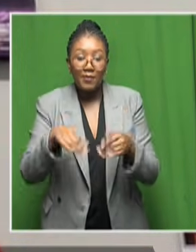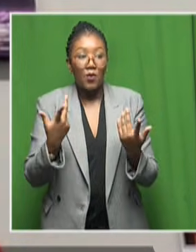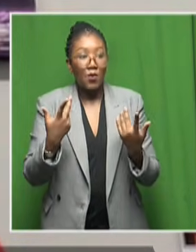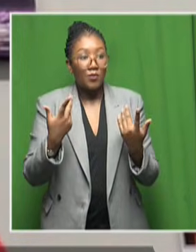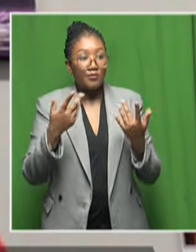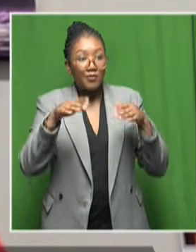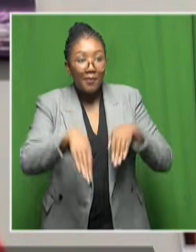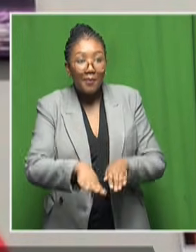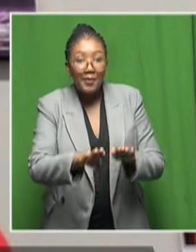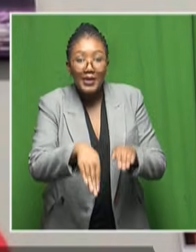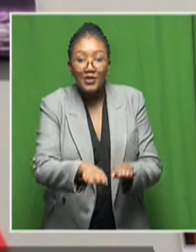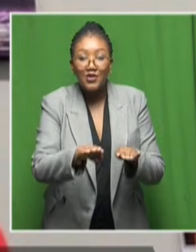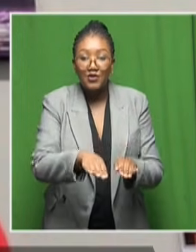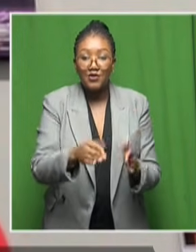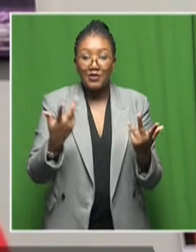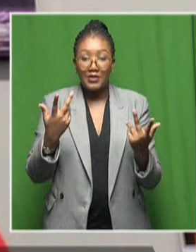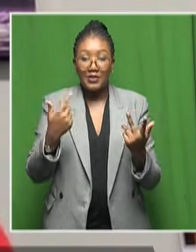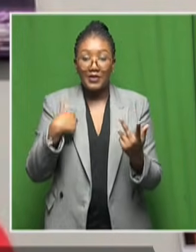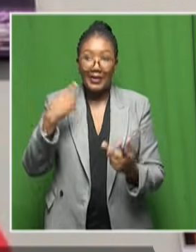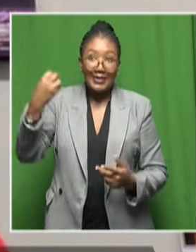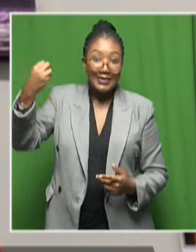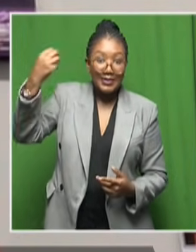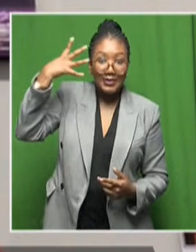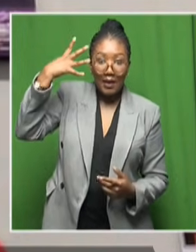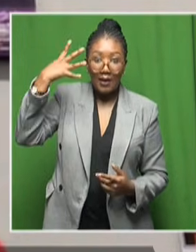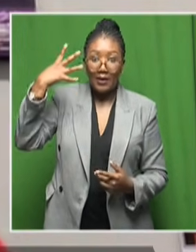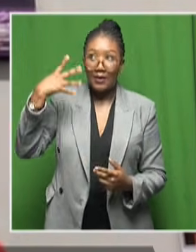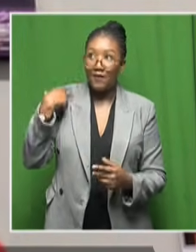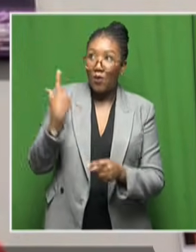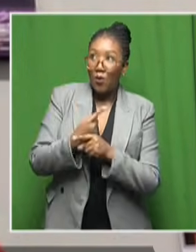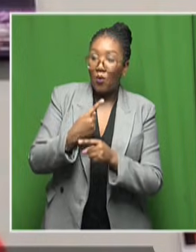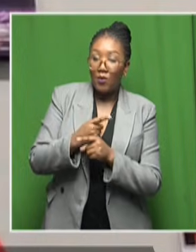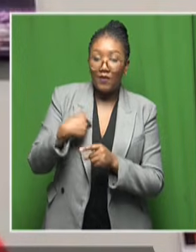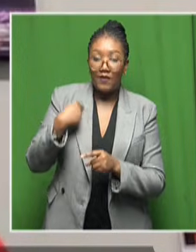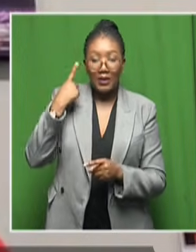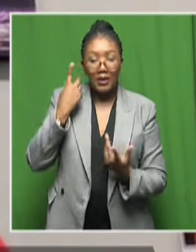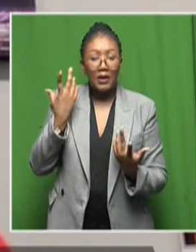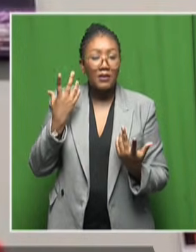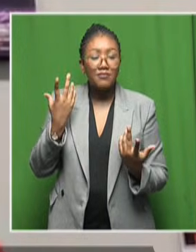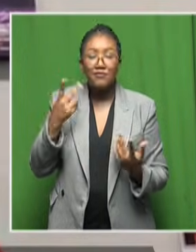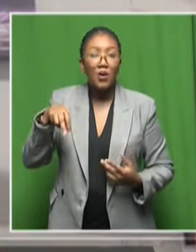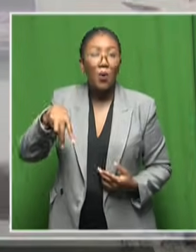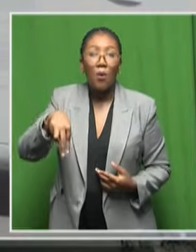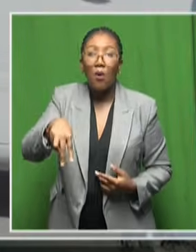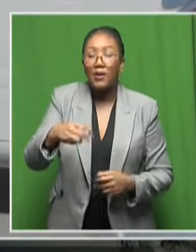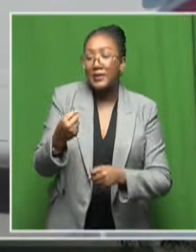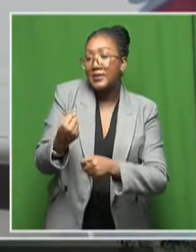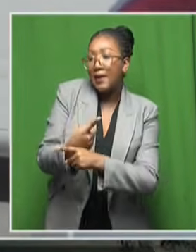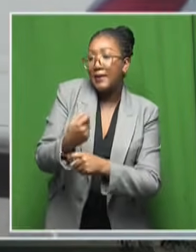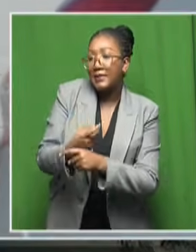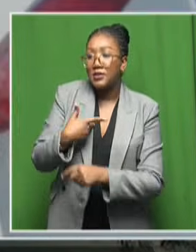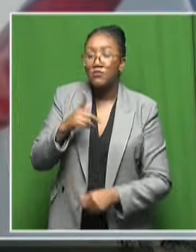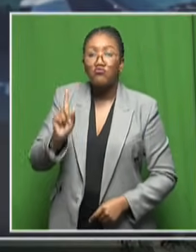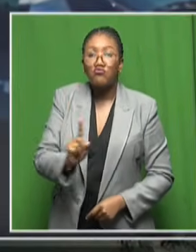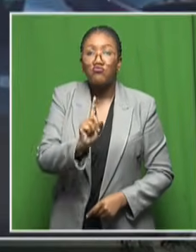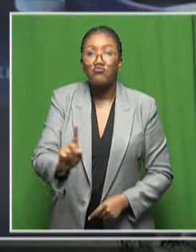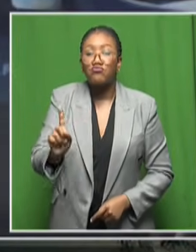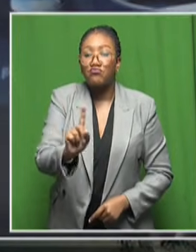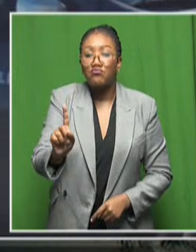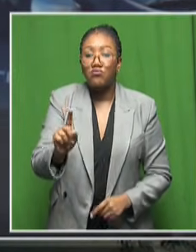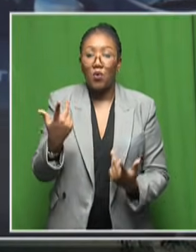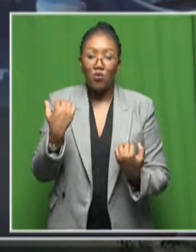But, you know, sun exposure occurs all the time, whether you're doing your normal routine, like walking to the taxi or driving